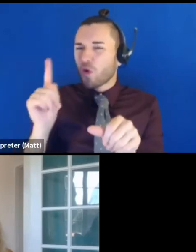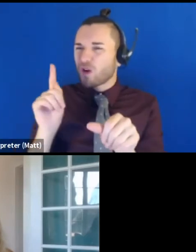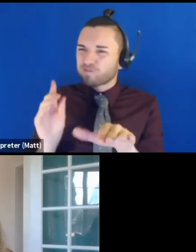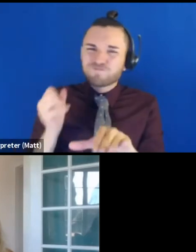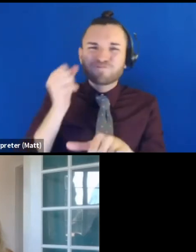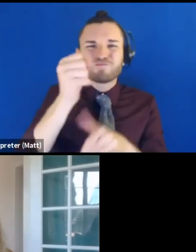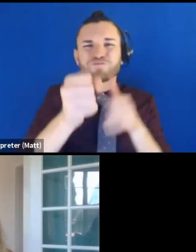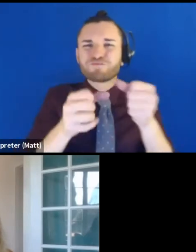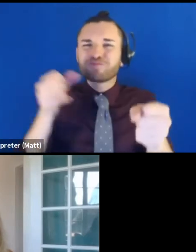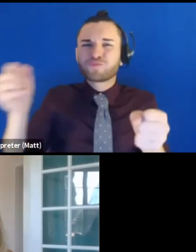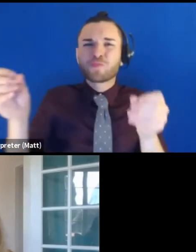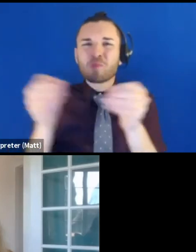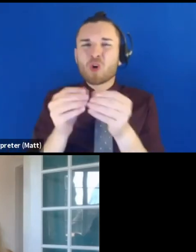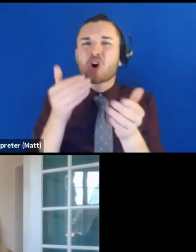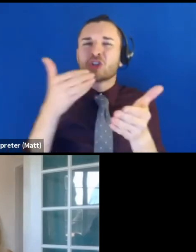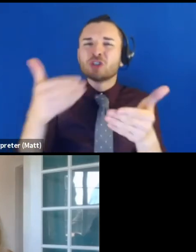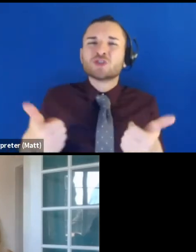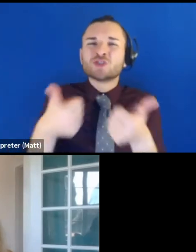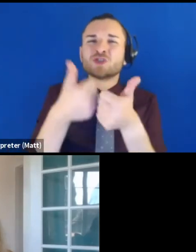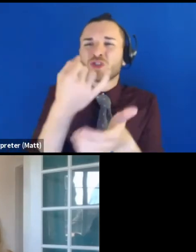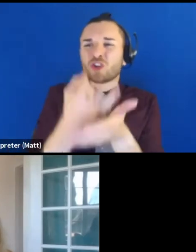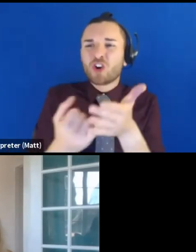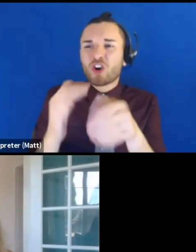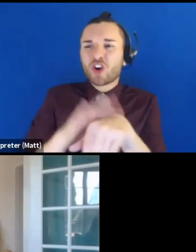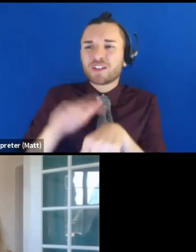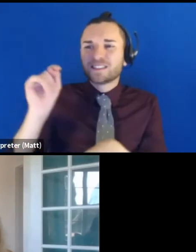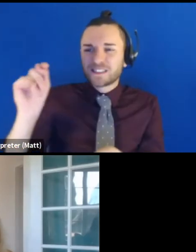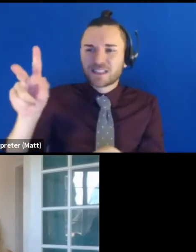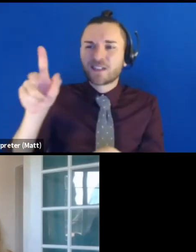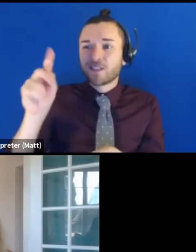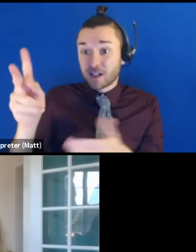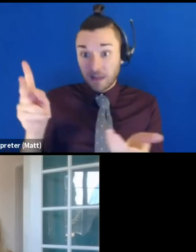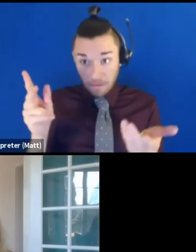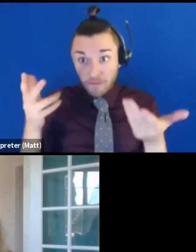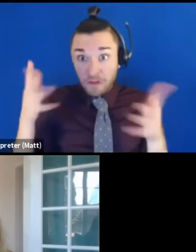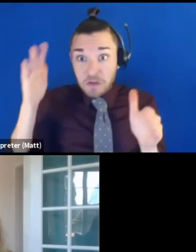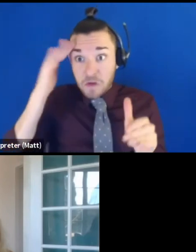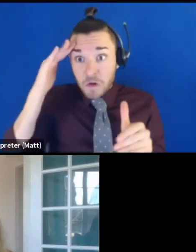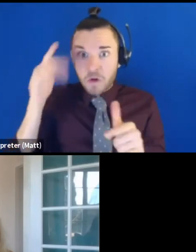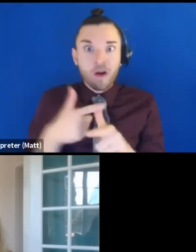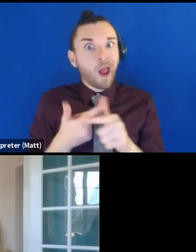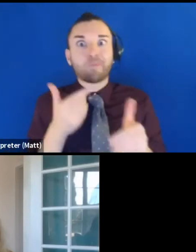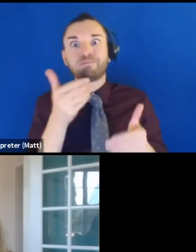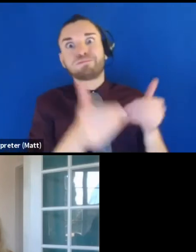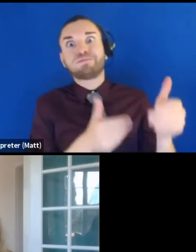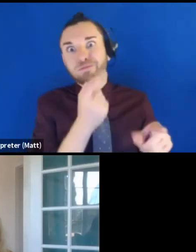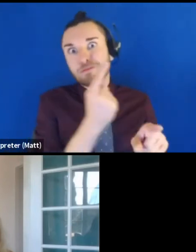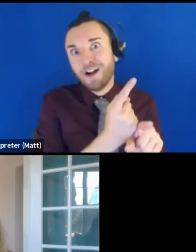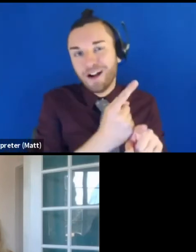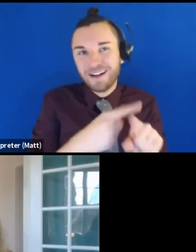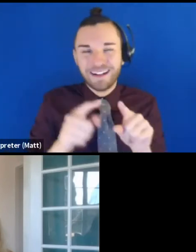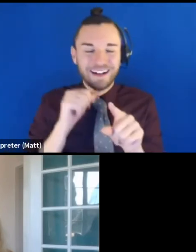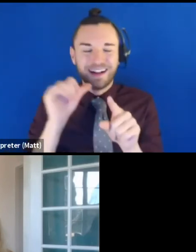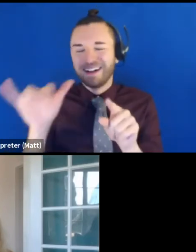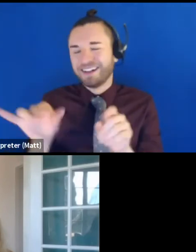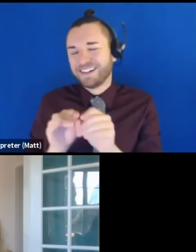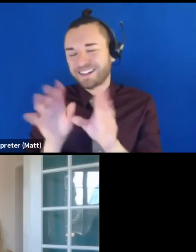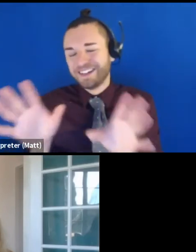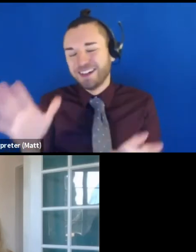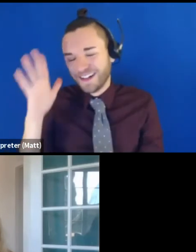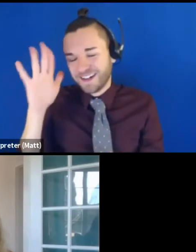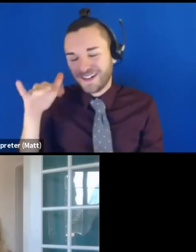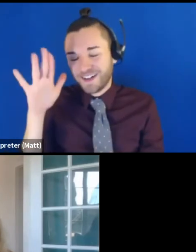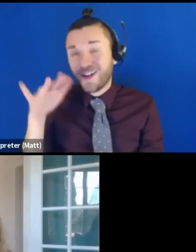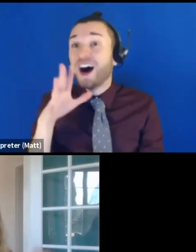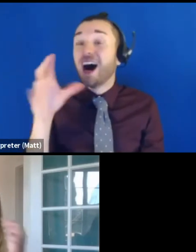television. But if people knew it, they would probably try to do it more. It just doesn't always work like that. And frankly, the reason that some shows that